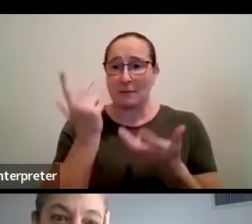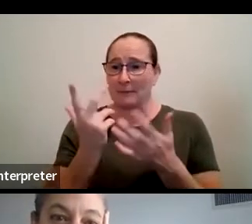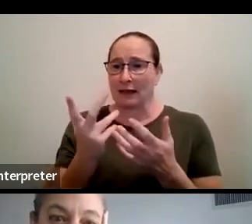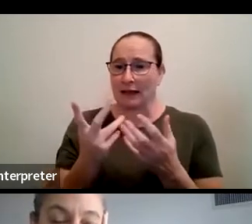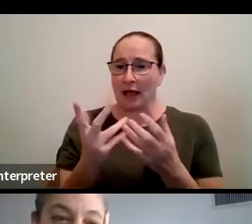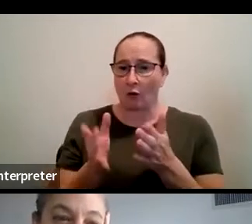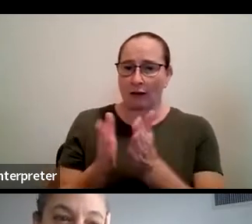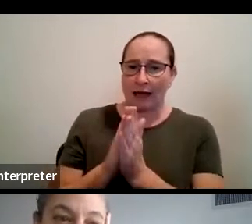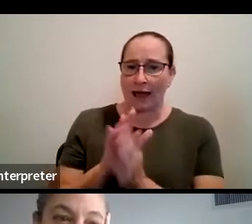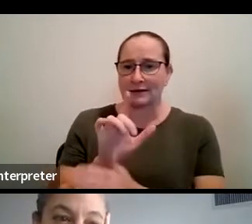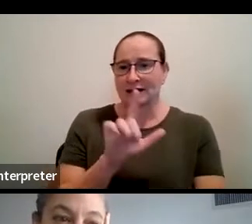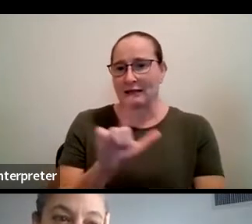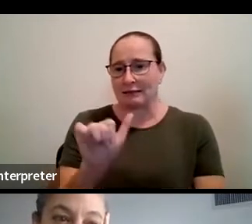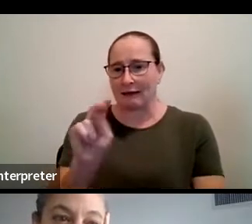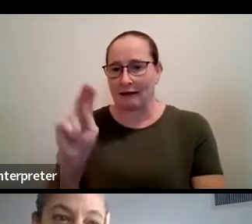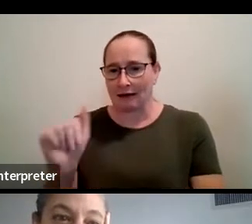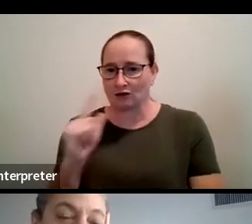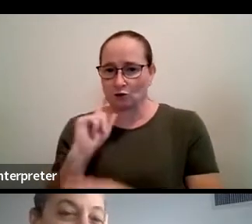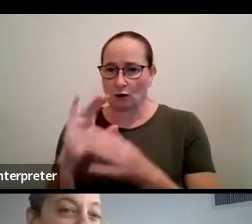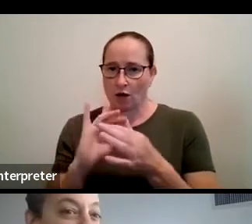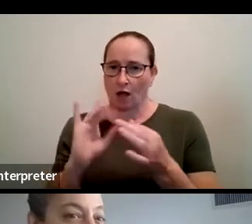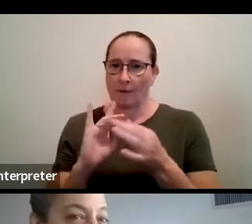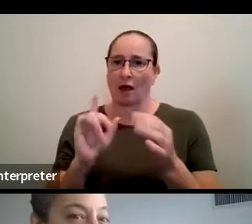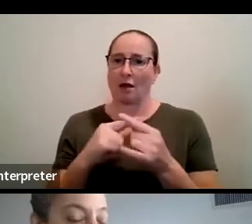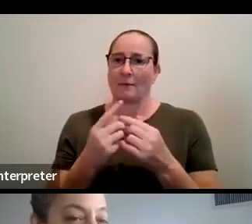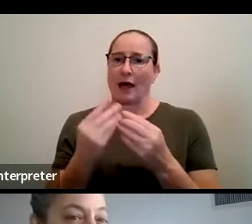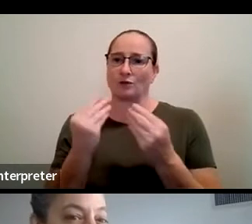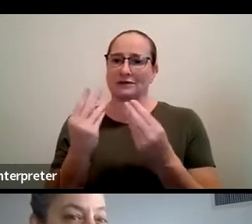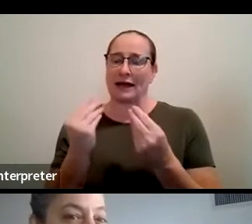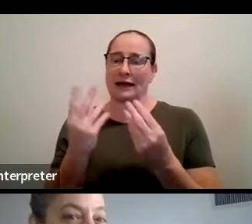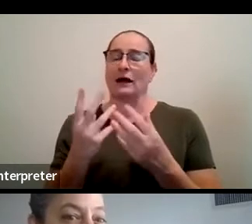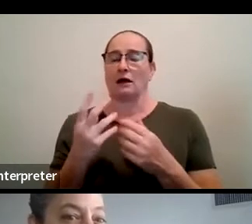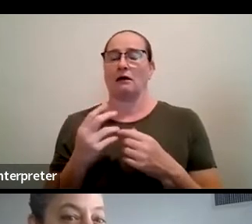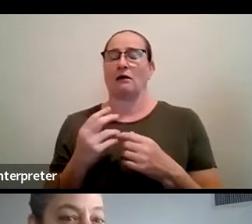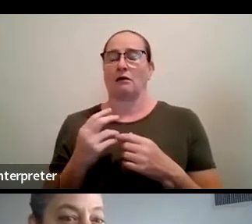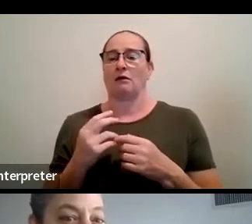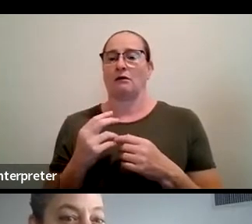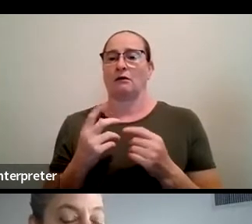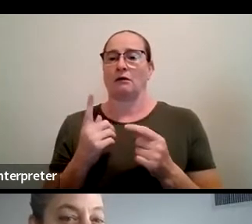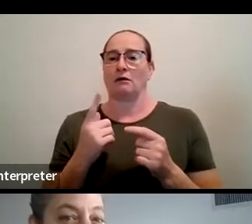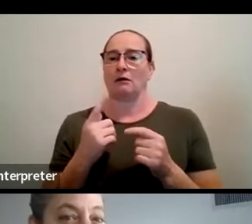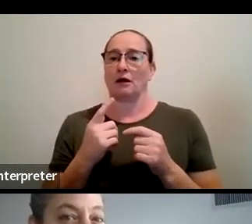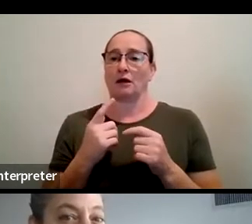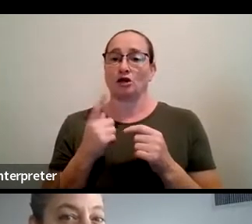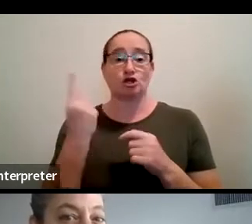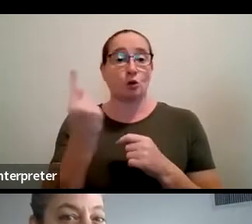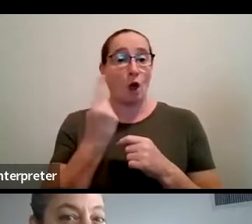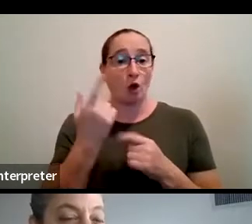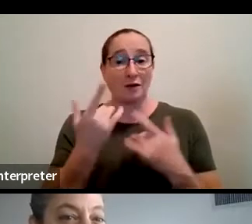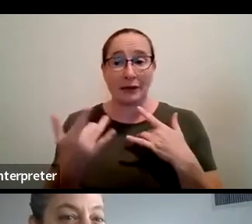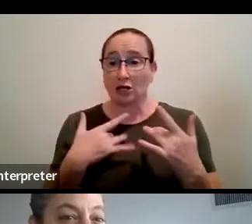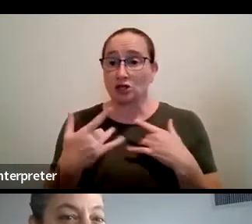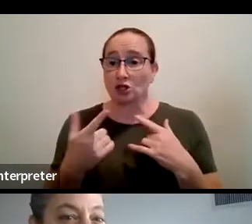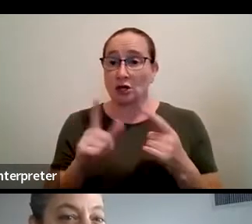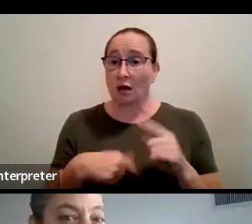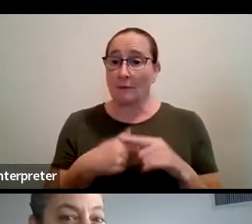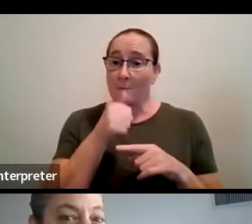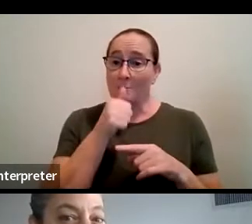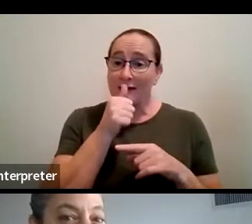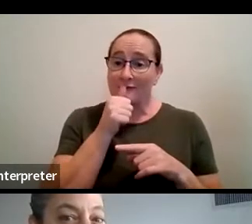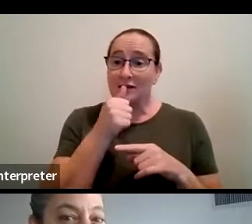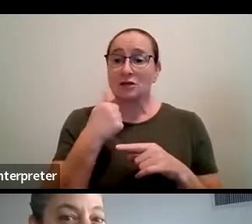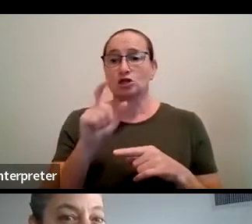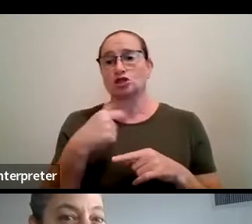kind of comment on this issue of data and, should we only be concerned about privacy? Should we